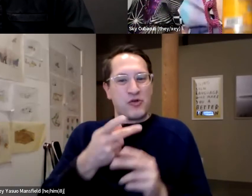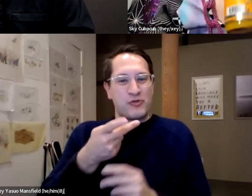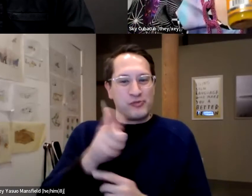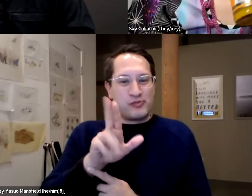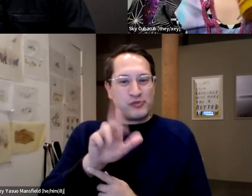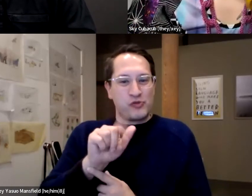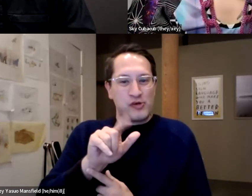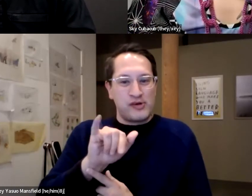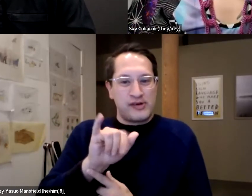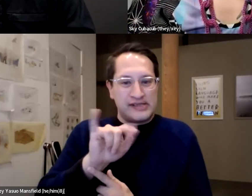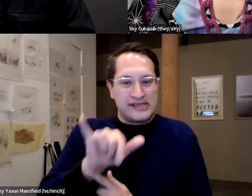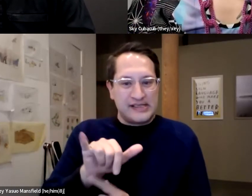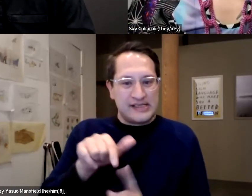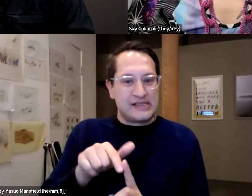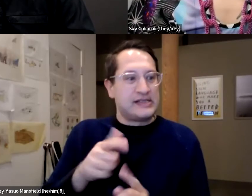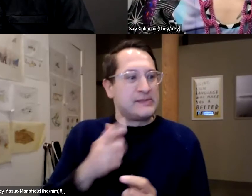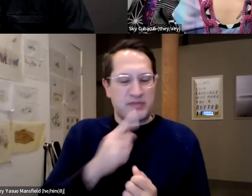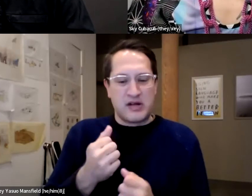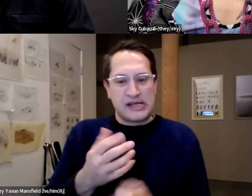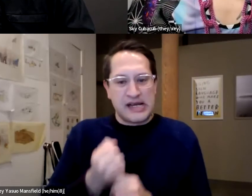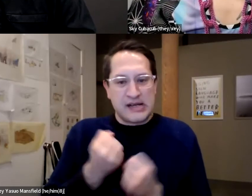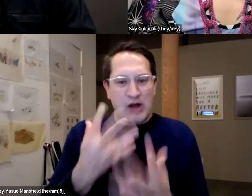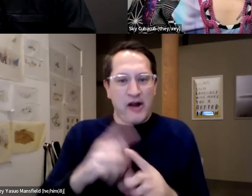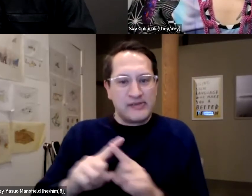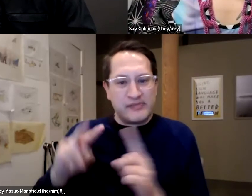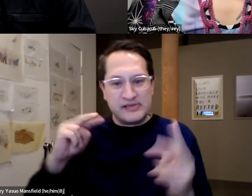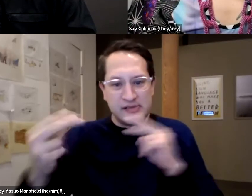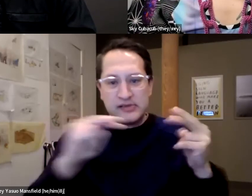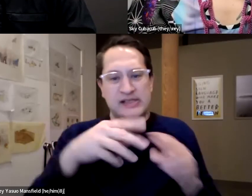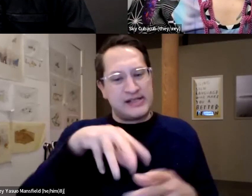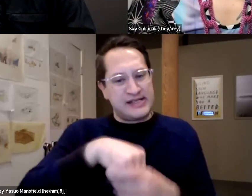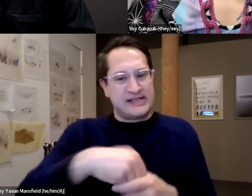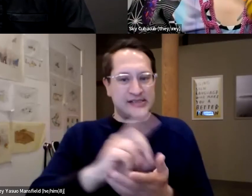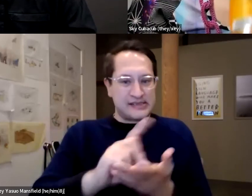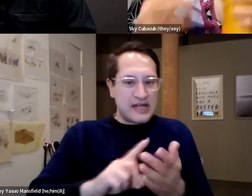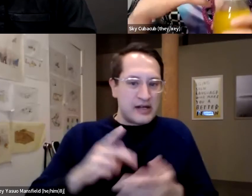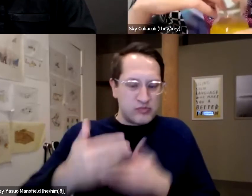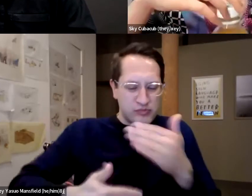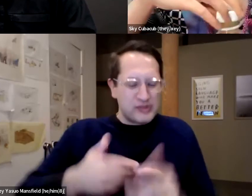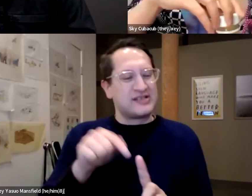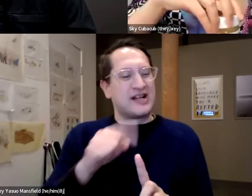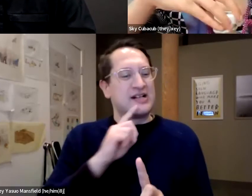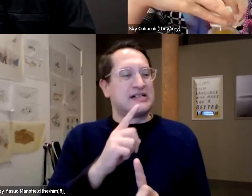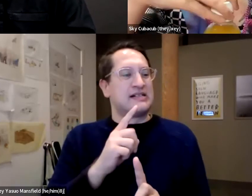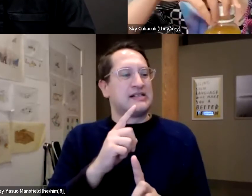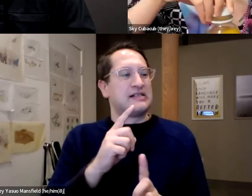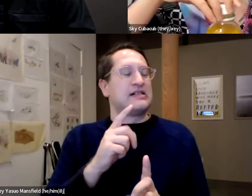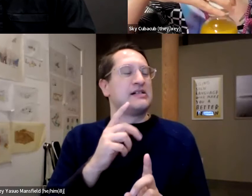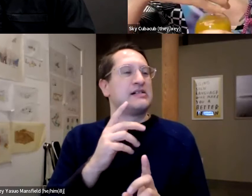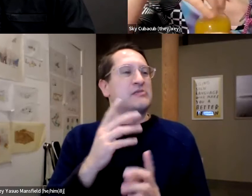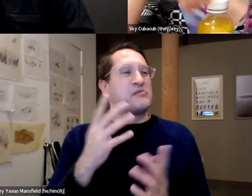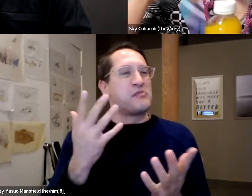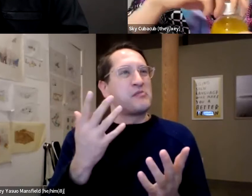table. Design is about plurality. It's getting a lot of different perspectives in design, in the